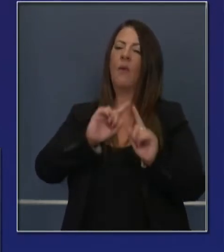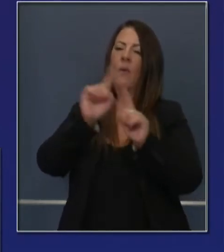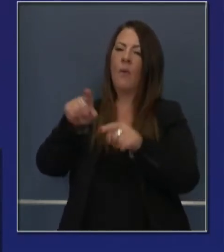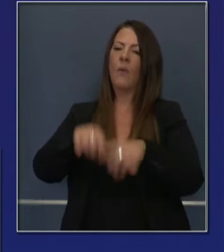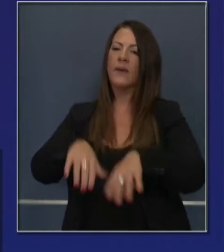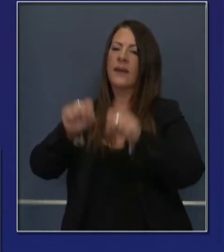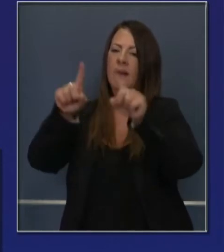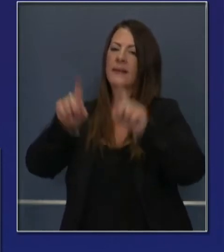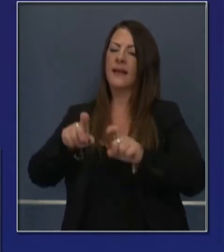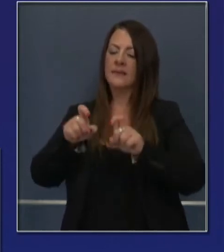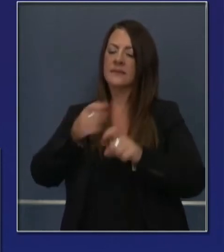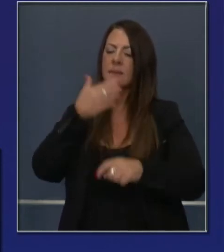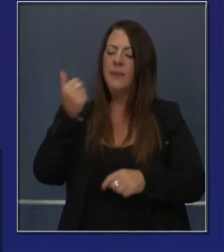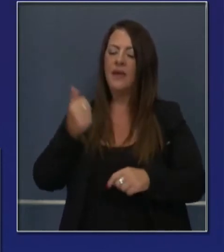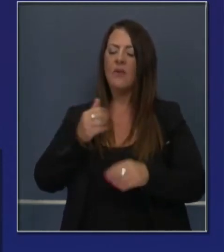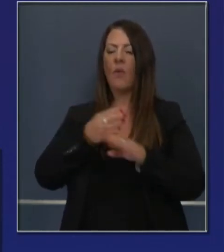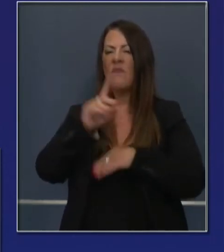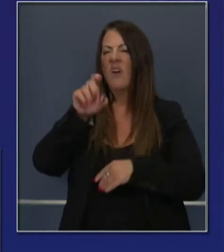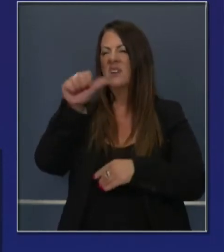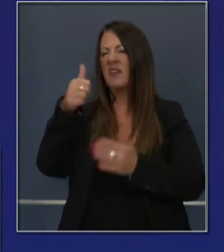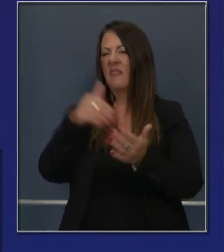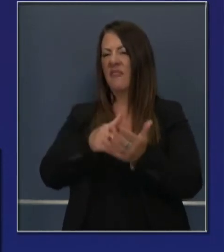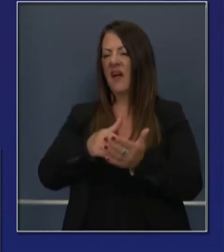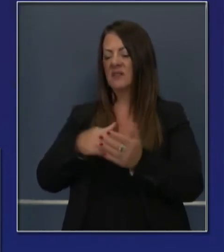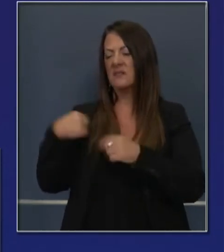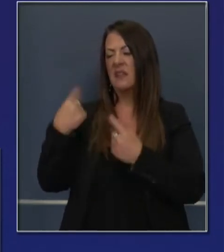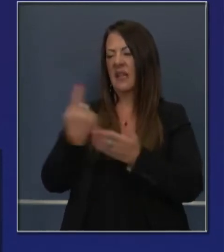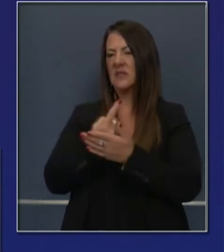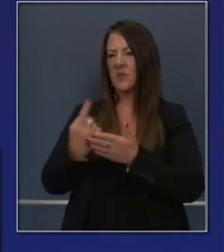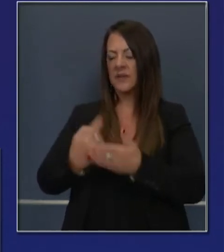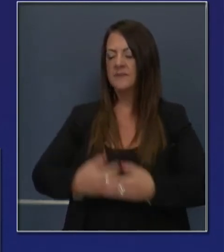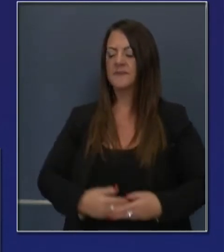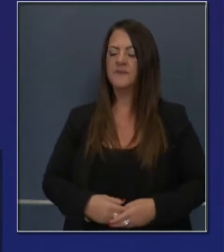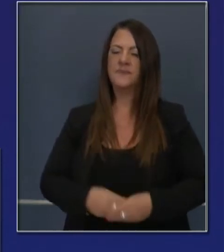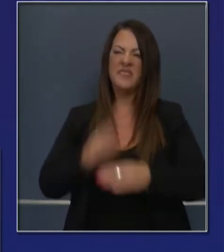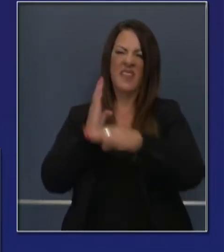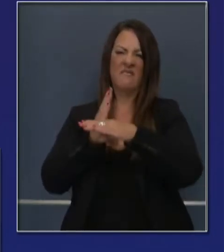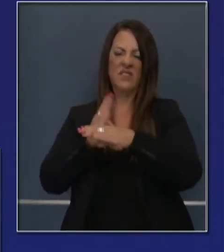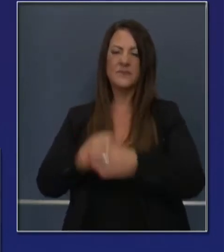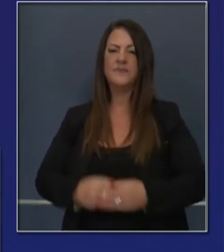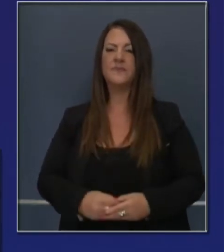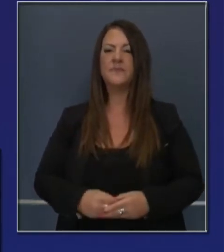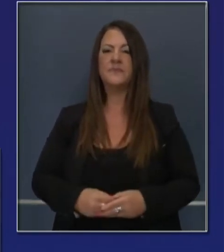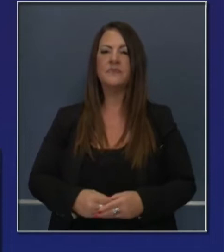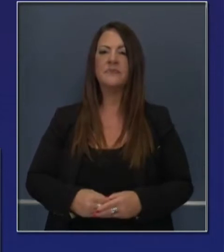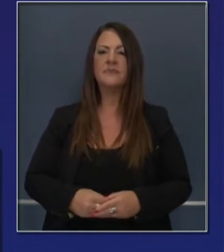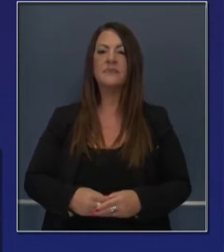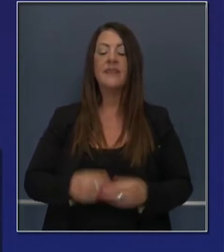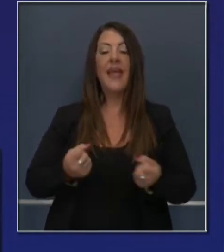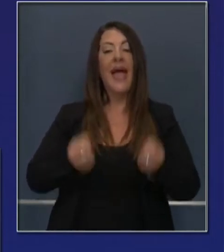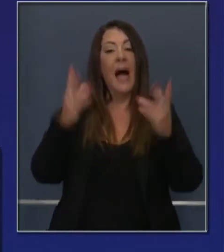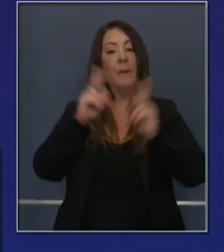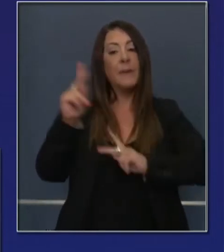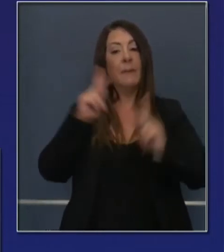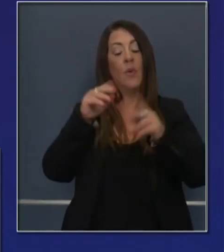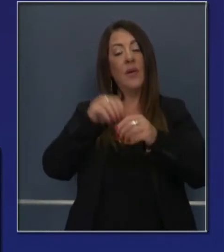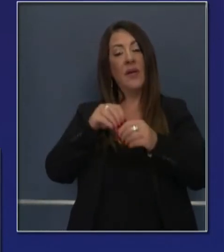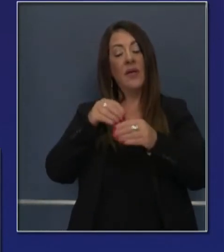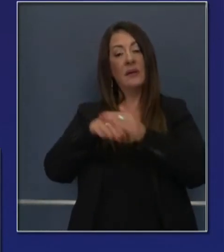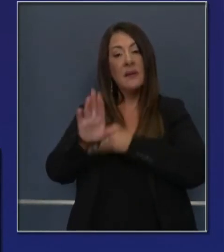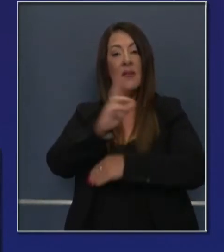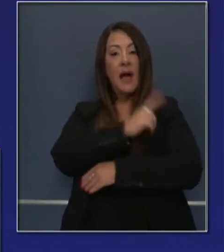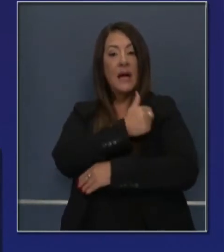over the last 7 days. Speaking of the last 14 days, we've seen a reduction in hospitalizations